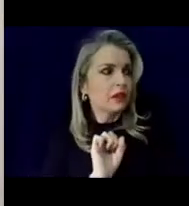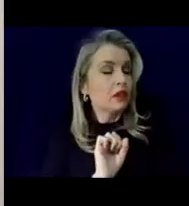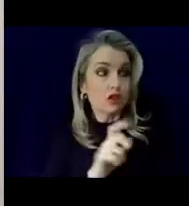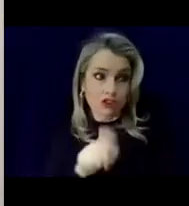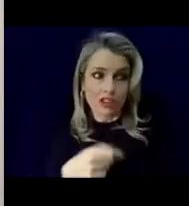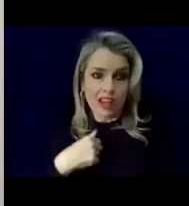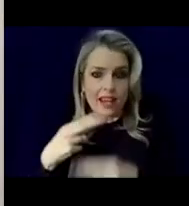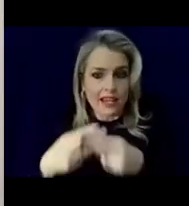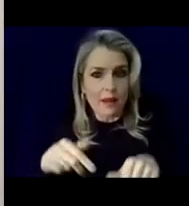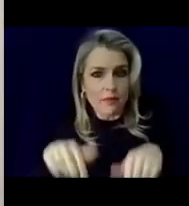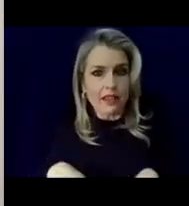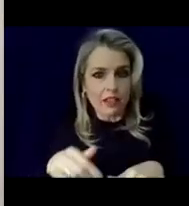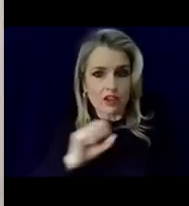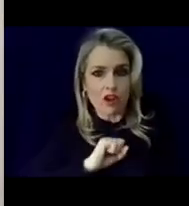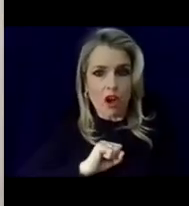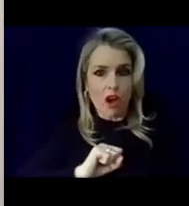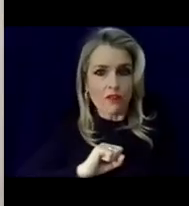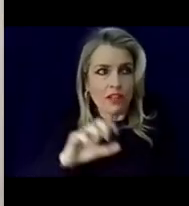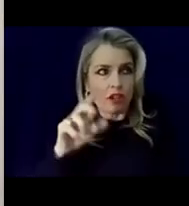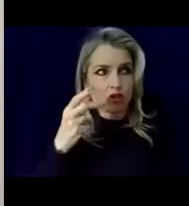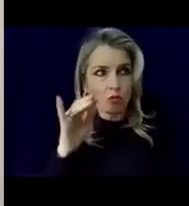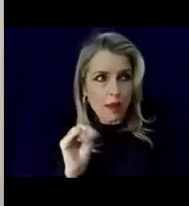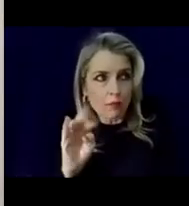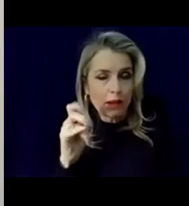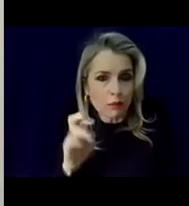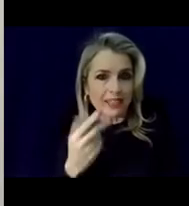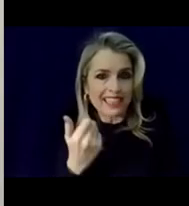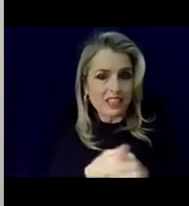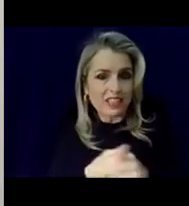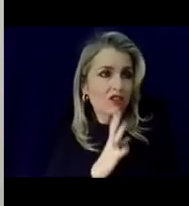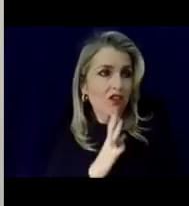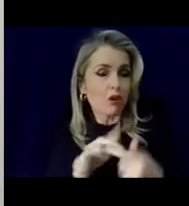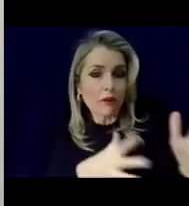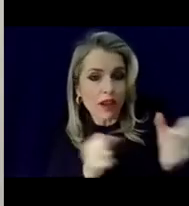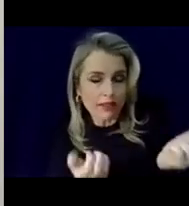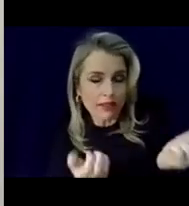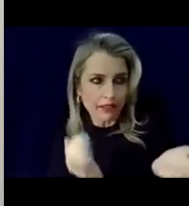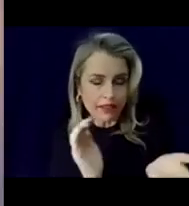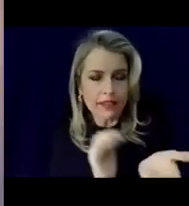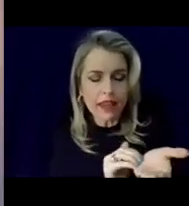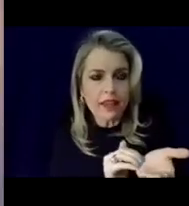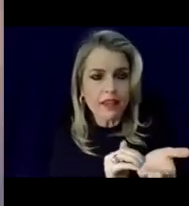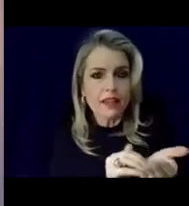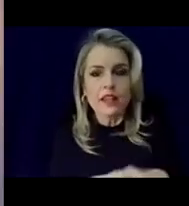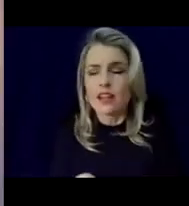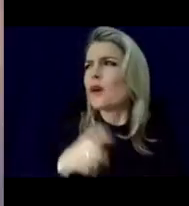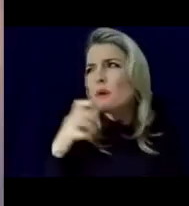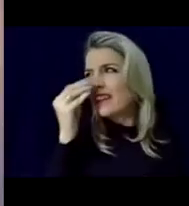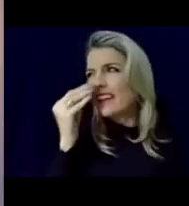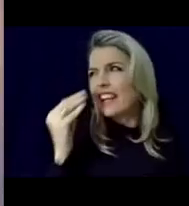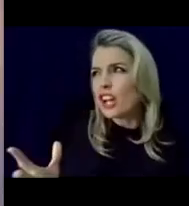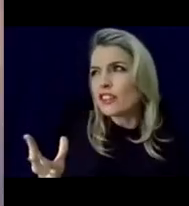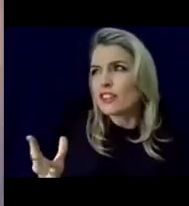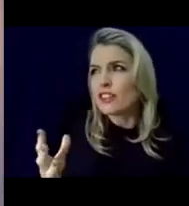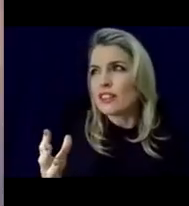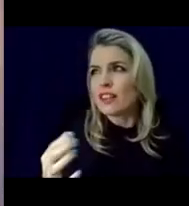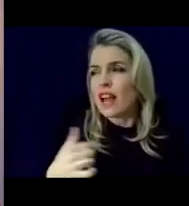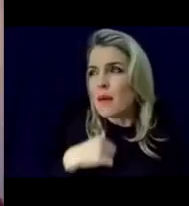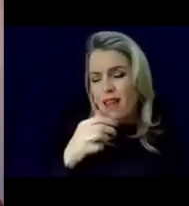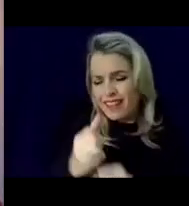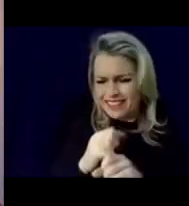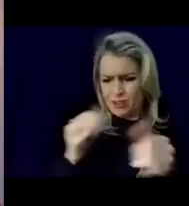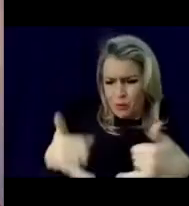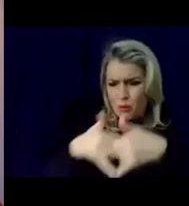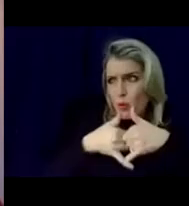Should I name this cough Green Reaper, or did you eat your talkies too fast again? Look, who cares? When am I getting an